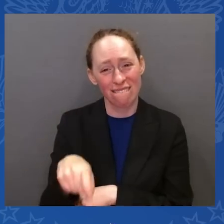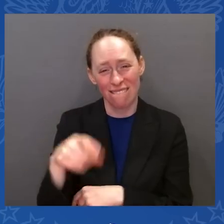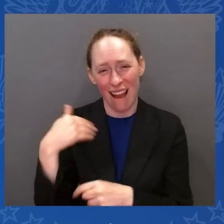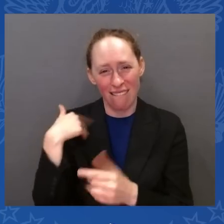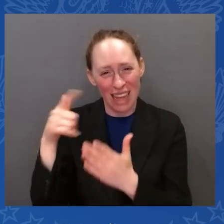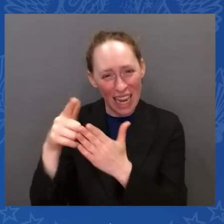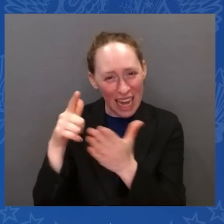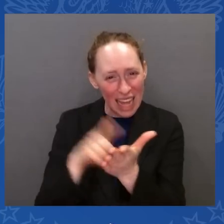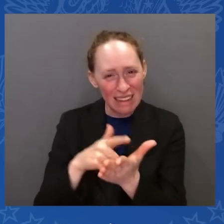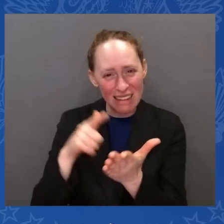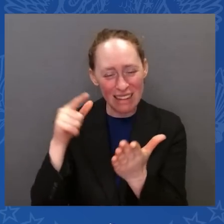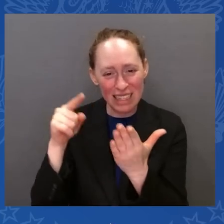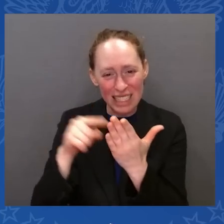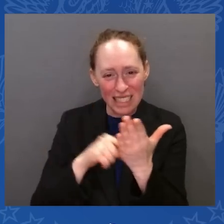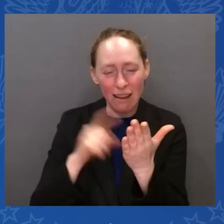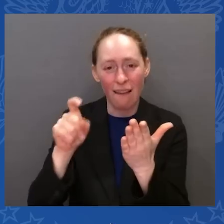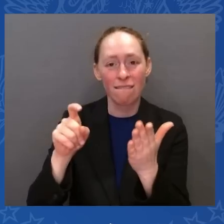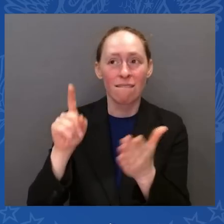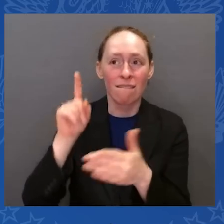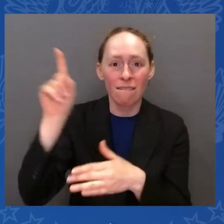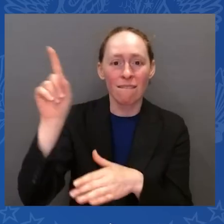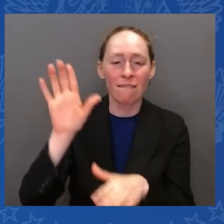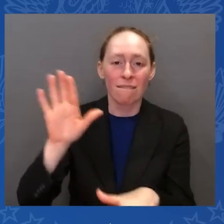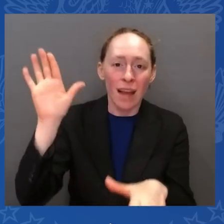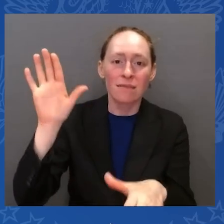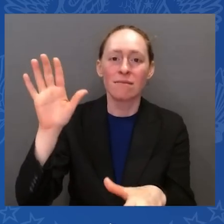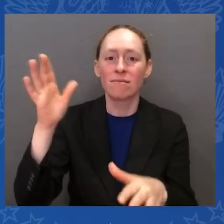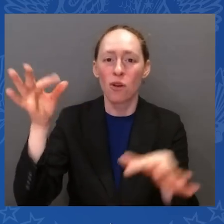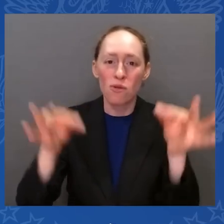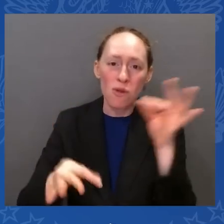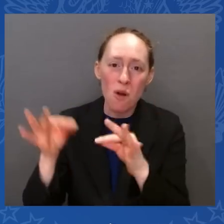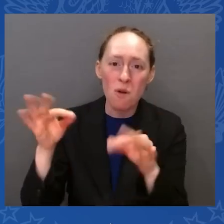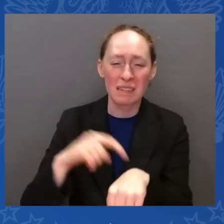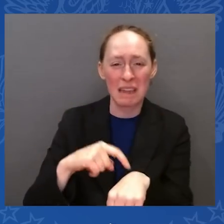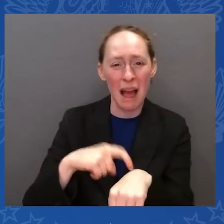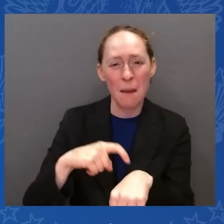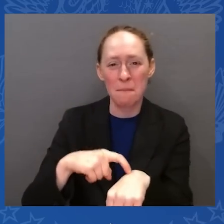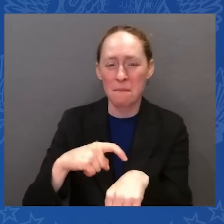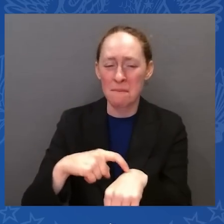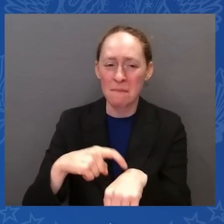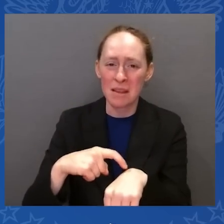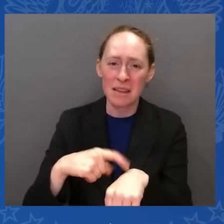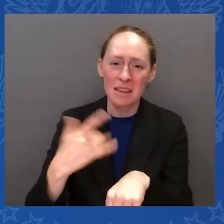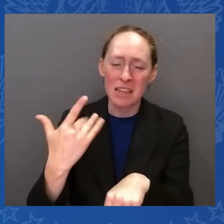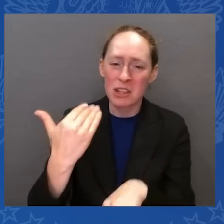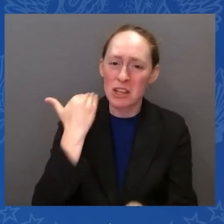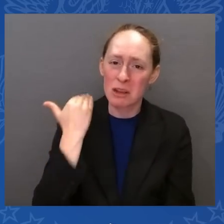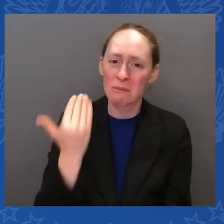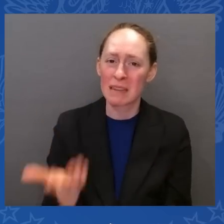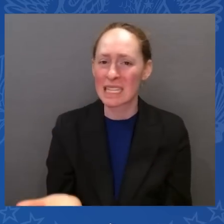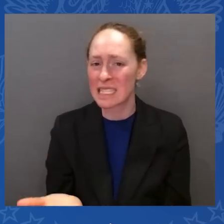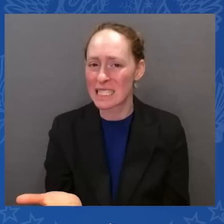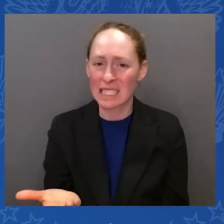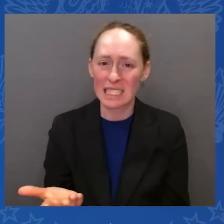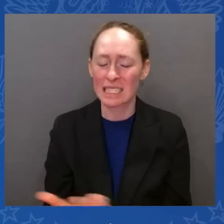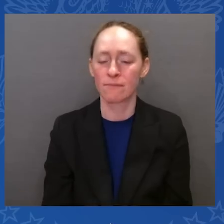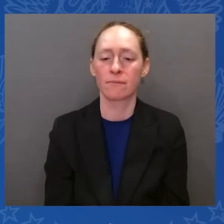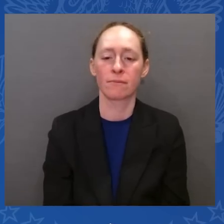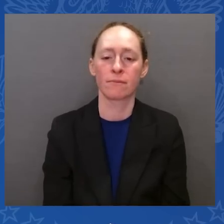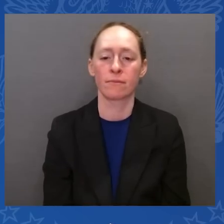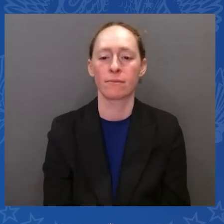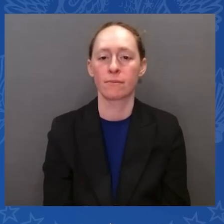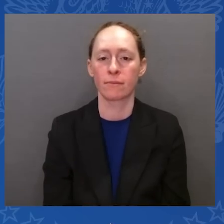But the problem is it would have to be litigated. And in the meantime, without an extension, it would still end up in the same place.